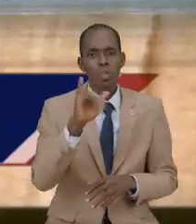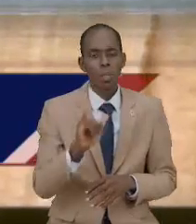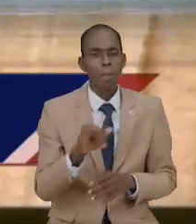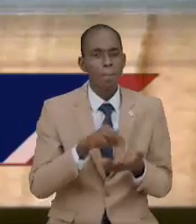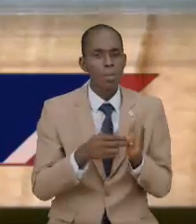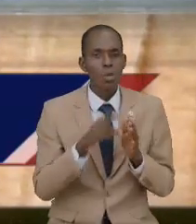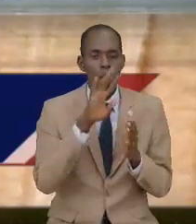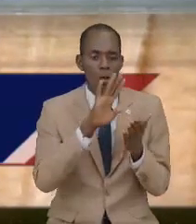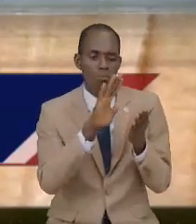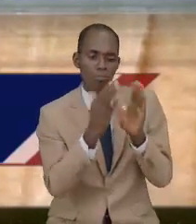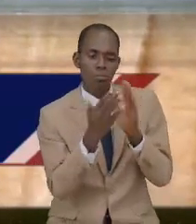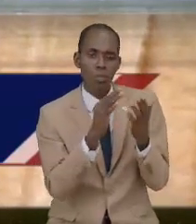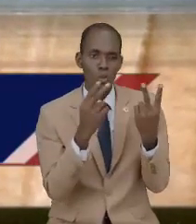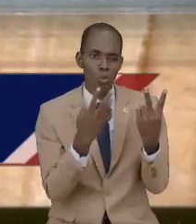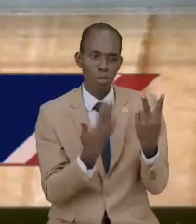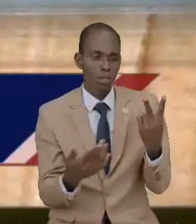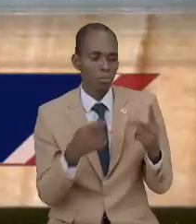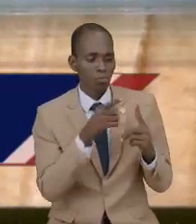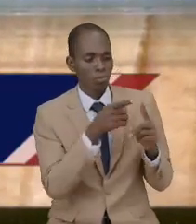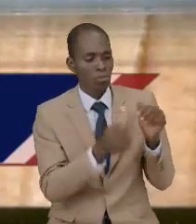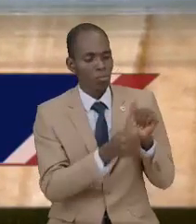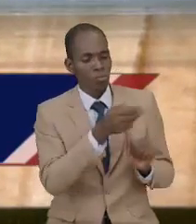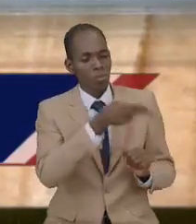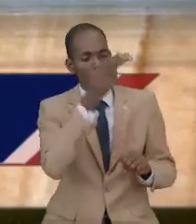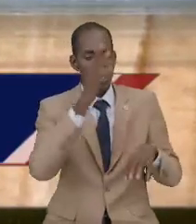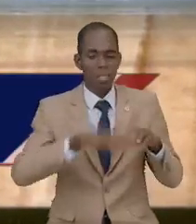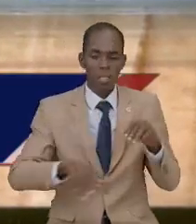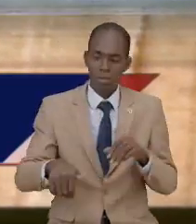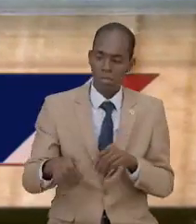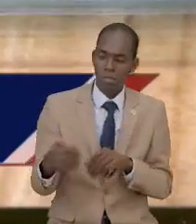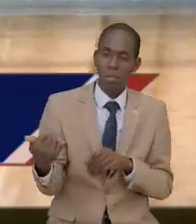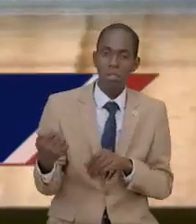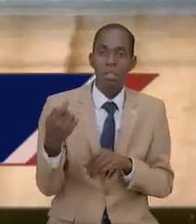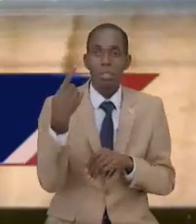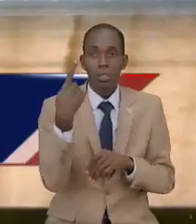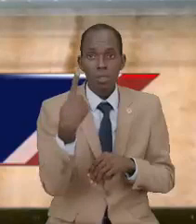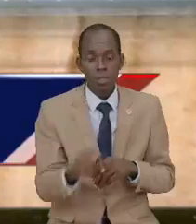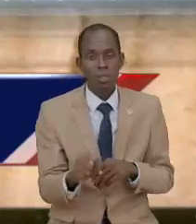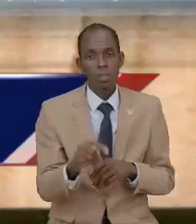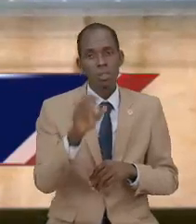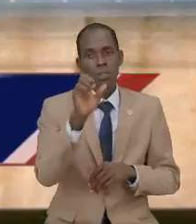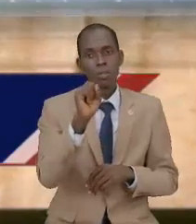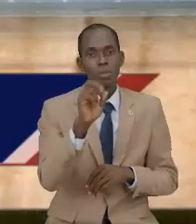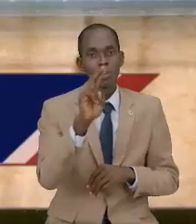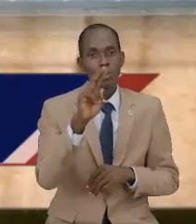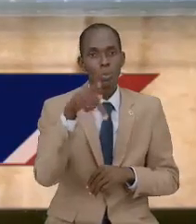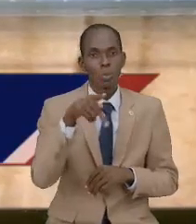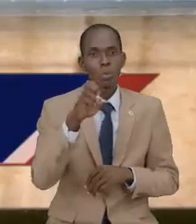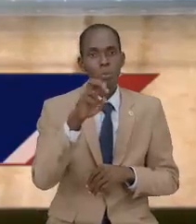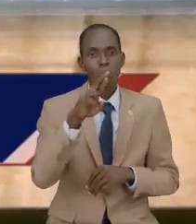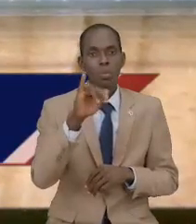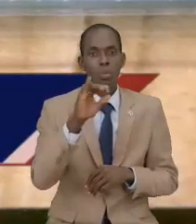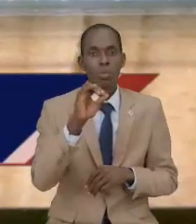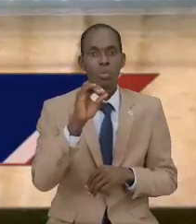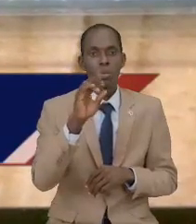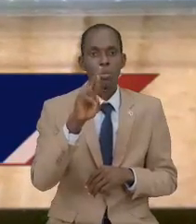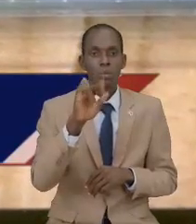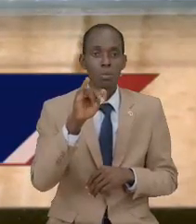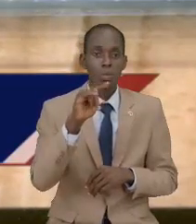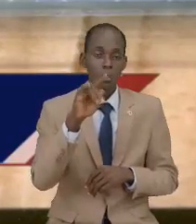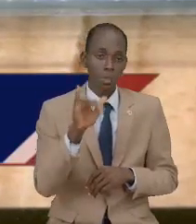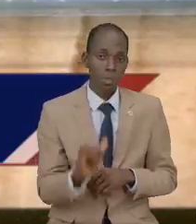this one is higher than the other. The superiority of the promise of faith